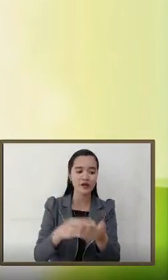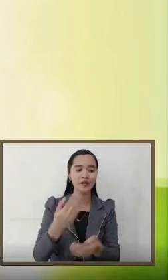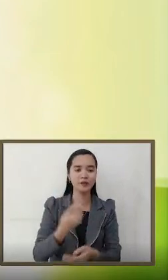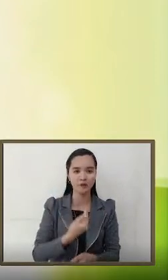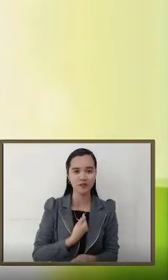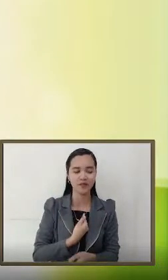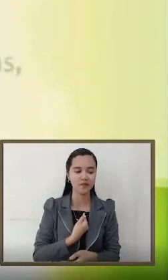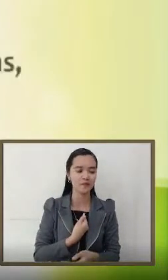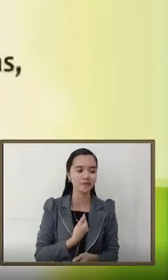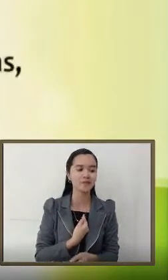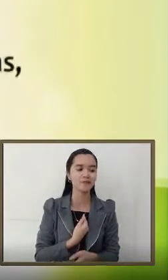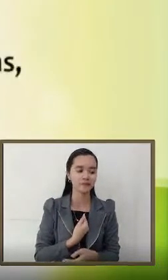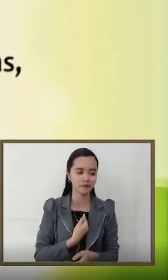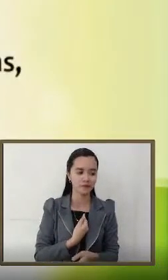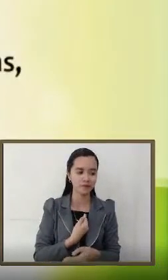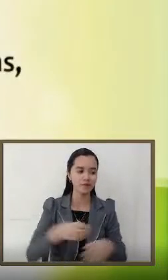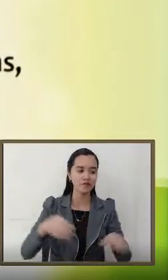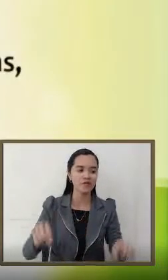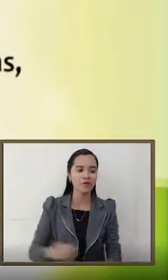reaches me.